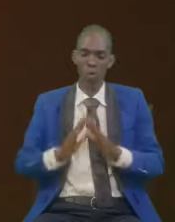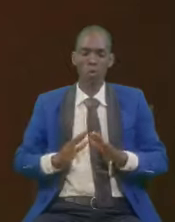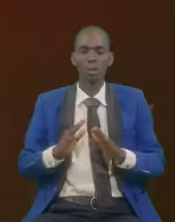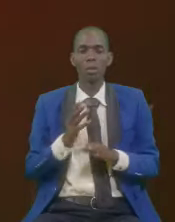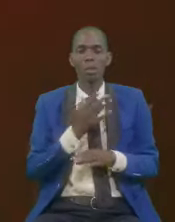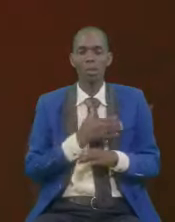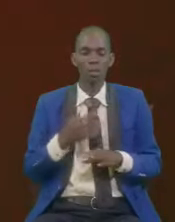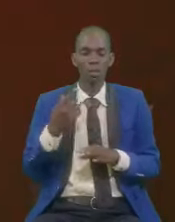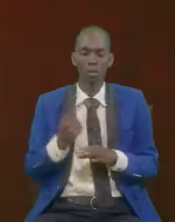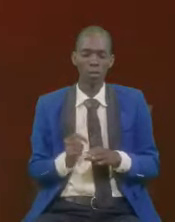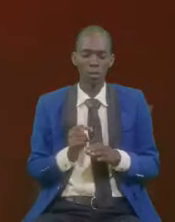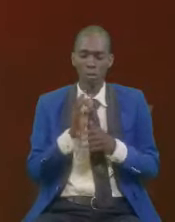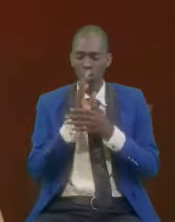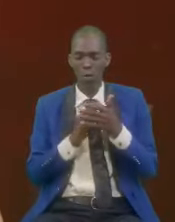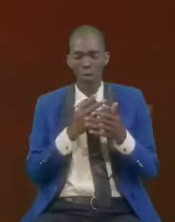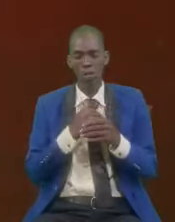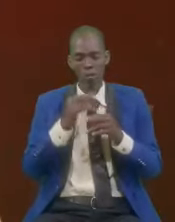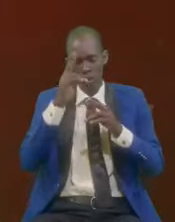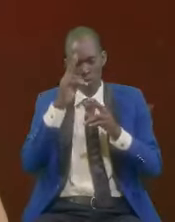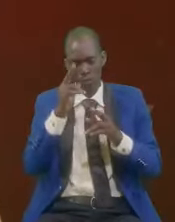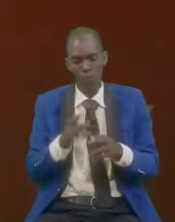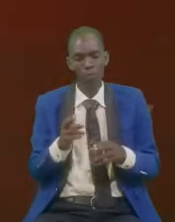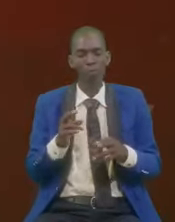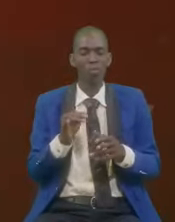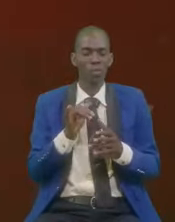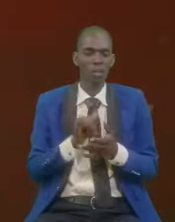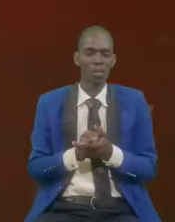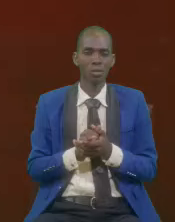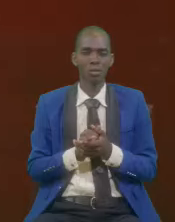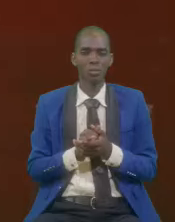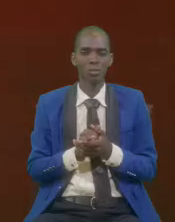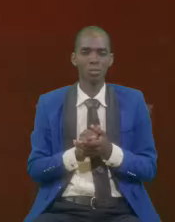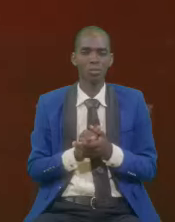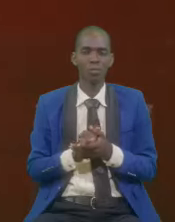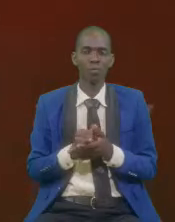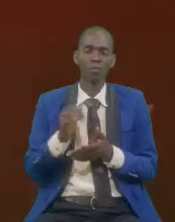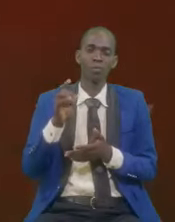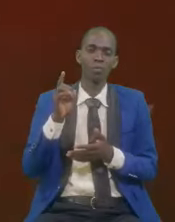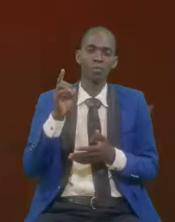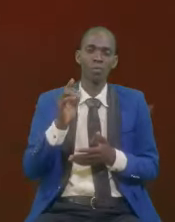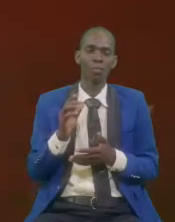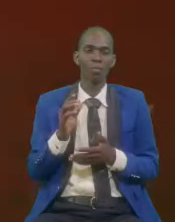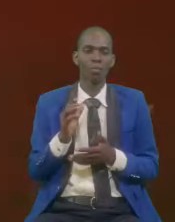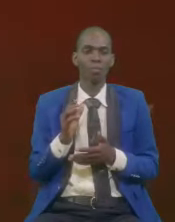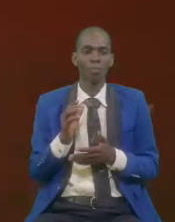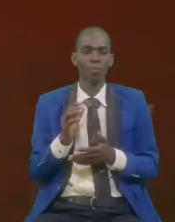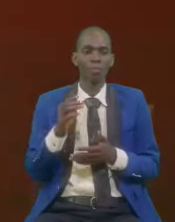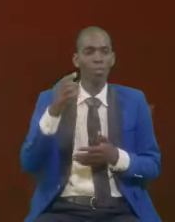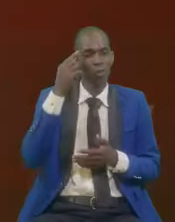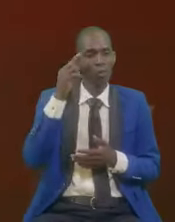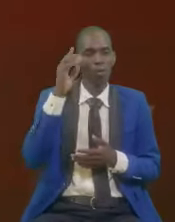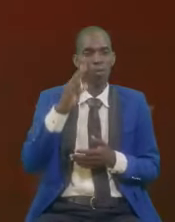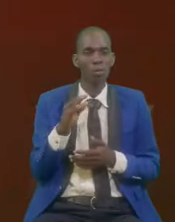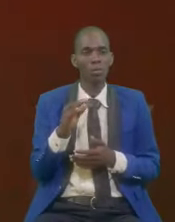the respect and the honor we have for God in his house. Be not